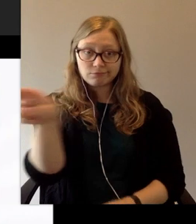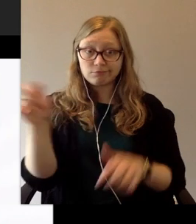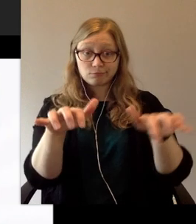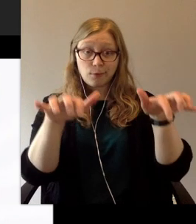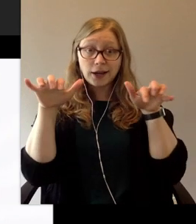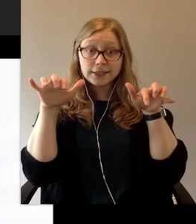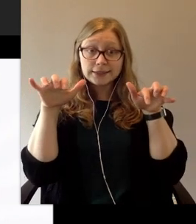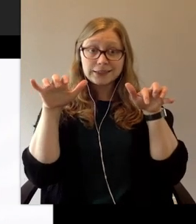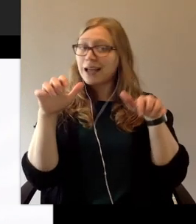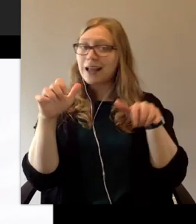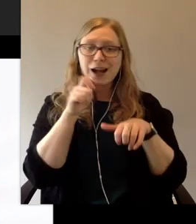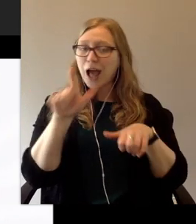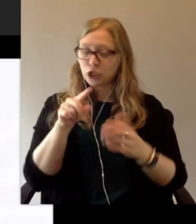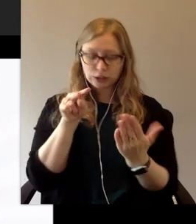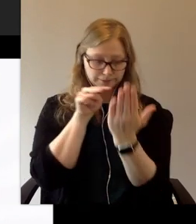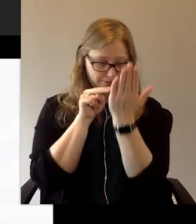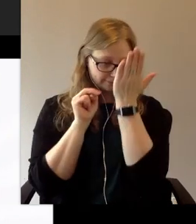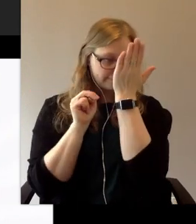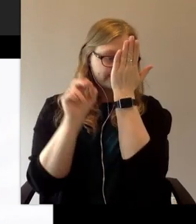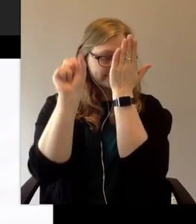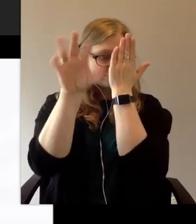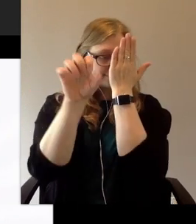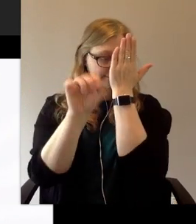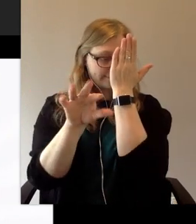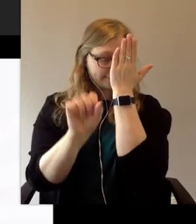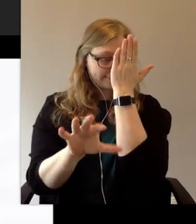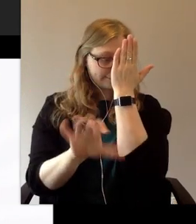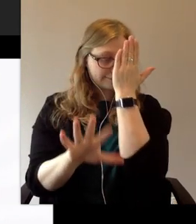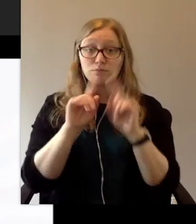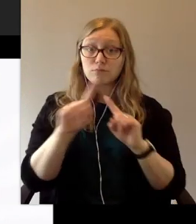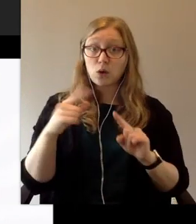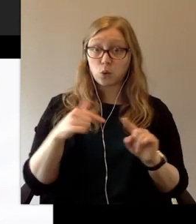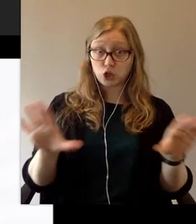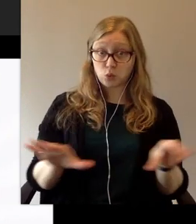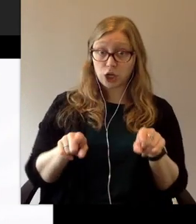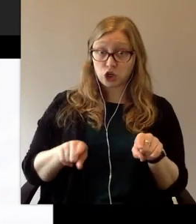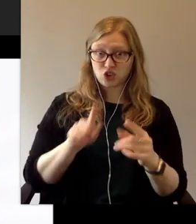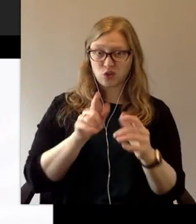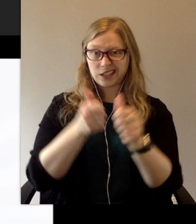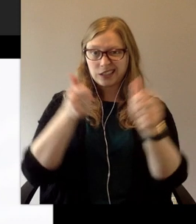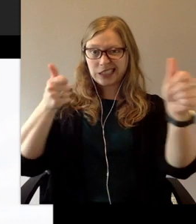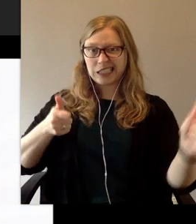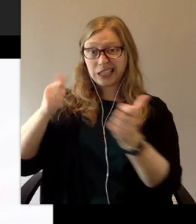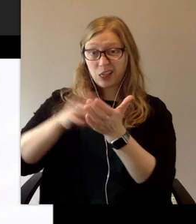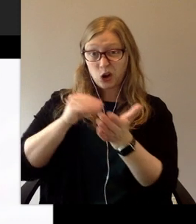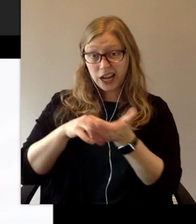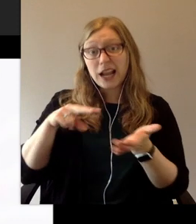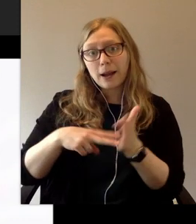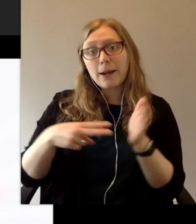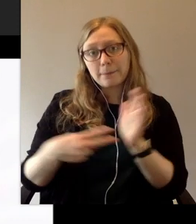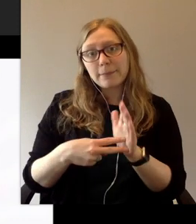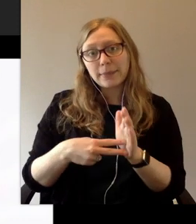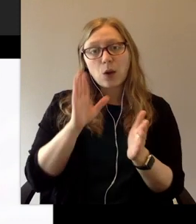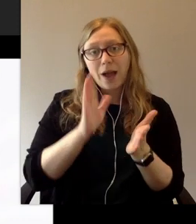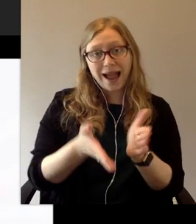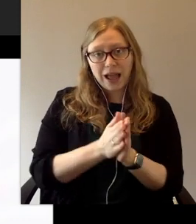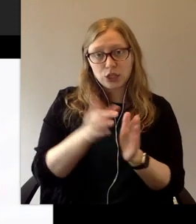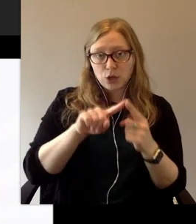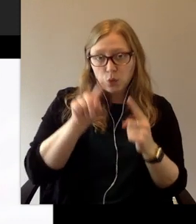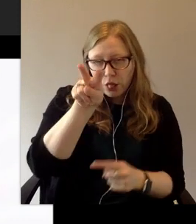just look at your notes the whole time. But since we're doing it during distance learning, we're going to ask that you make sure you look up at your camera.